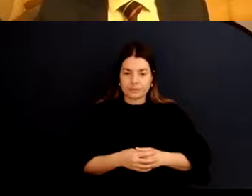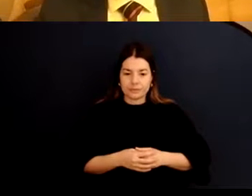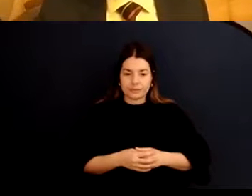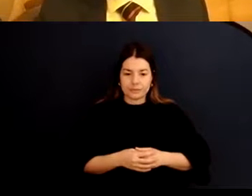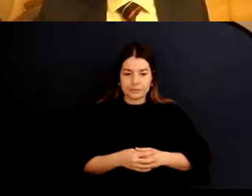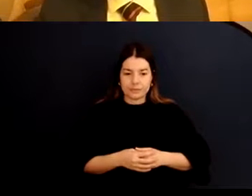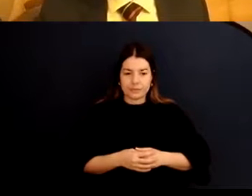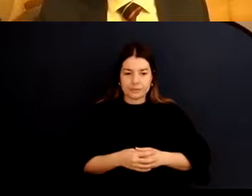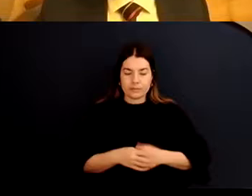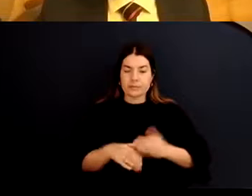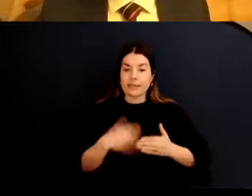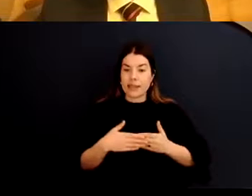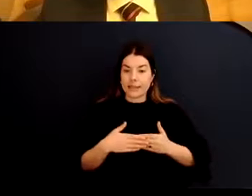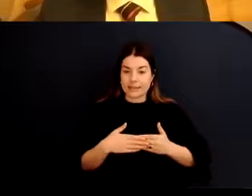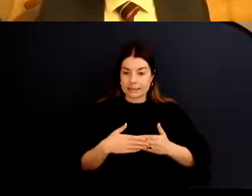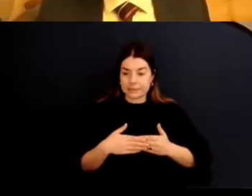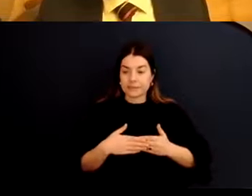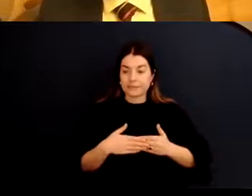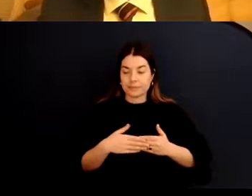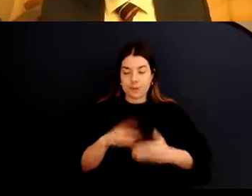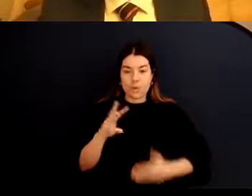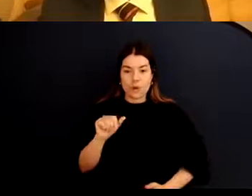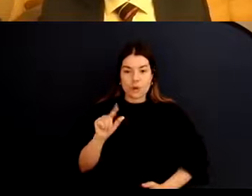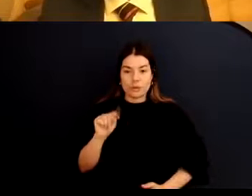And the next candidate is Walter Perry.